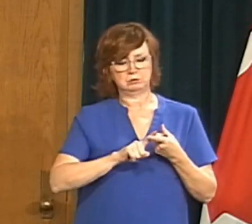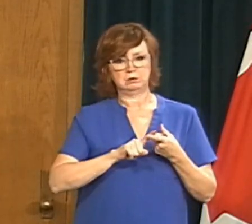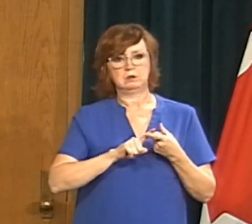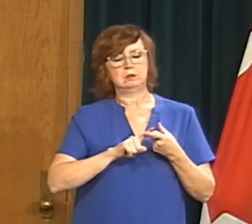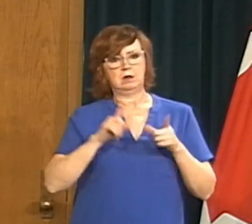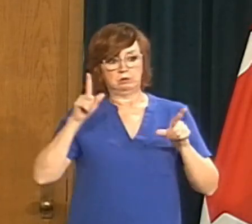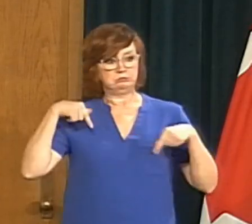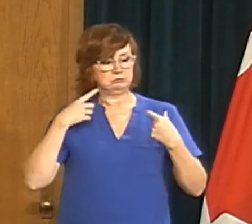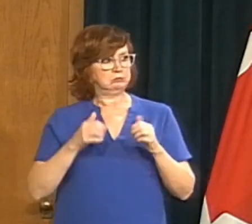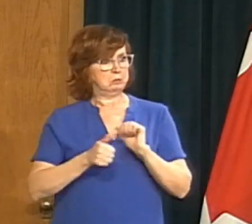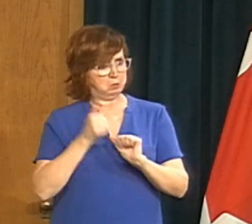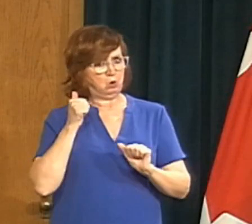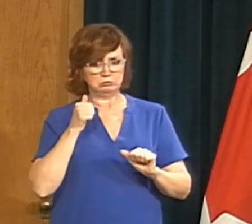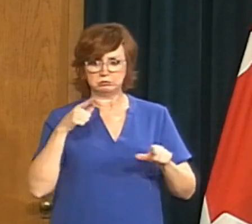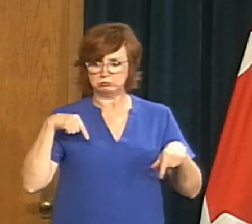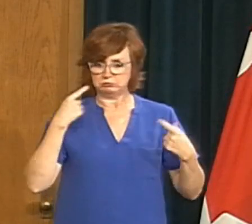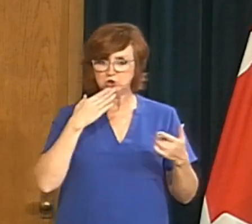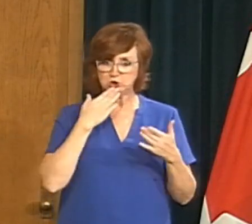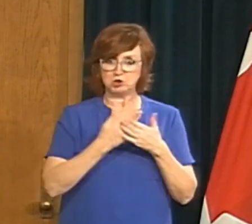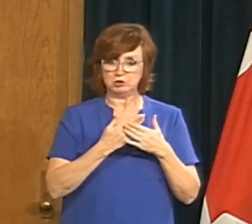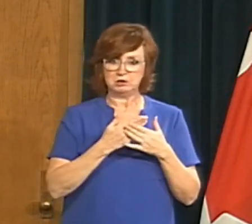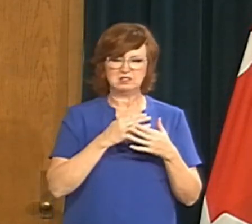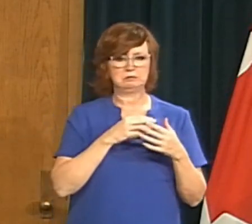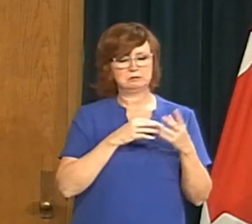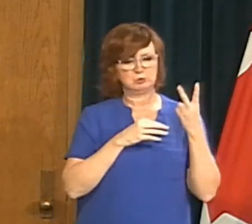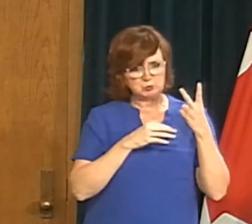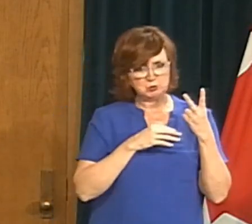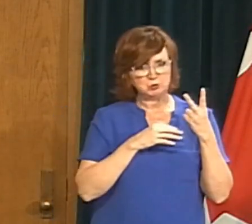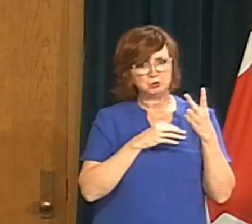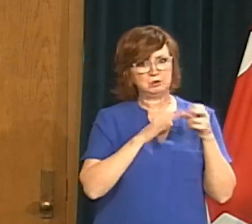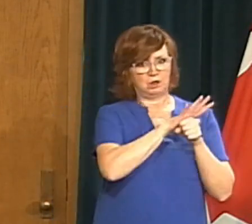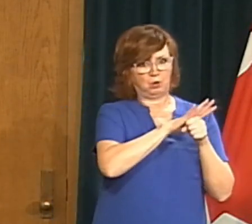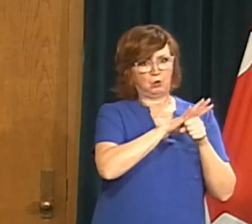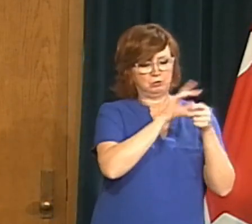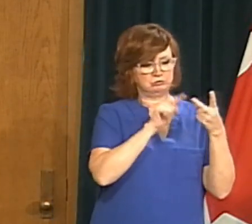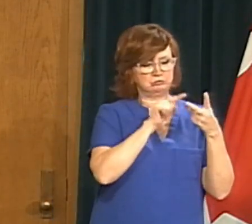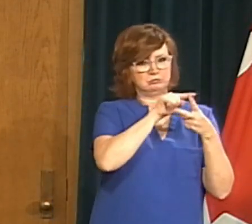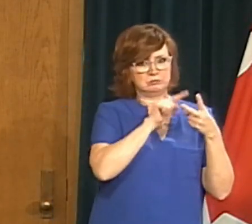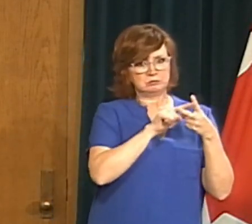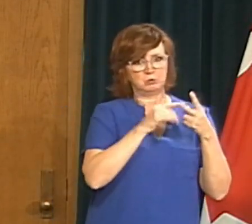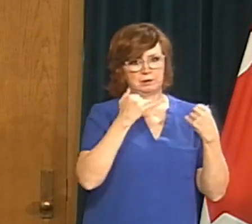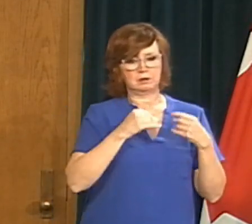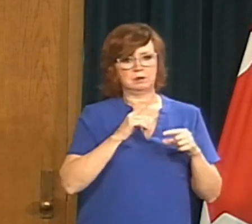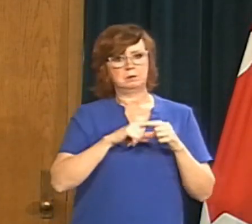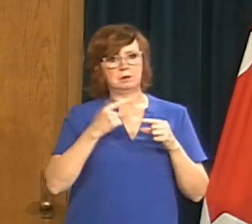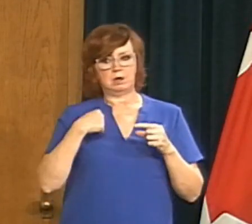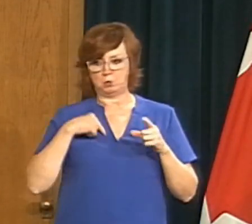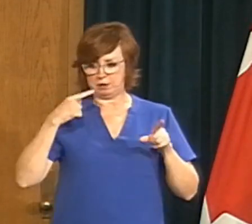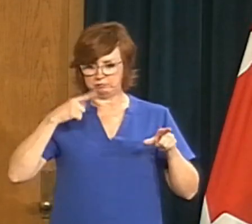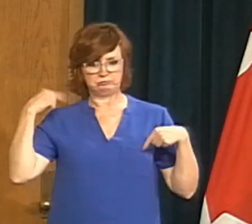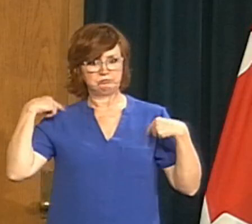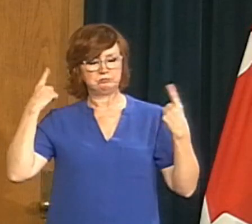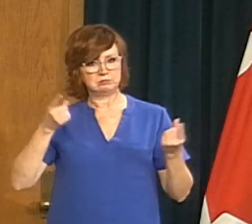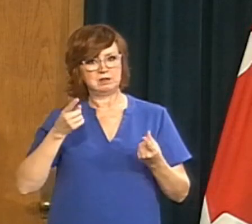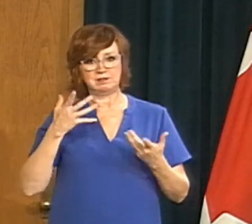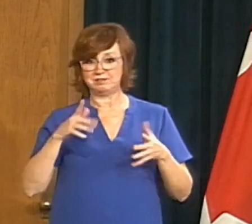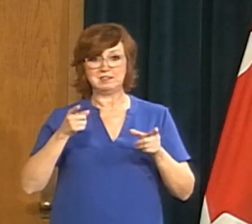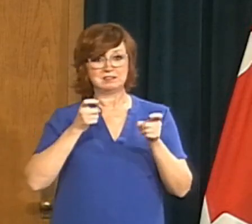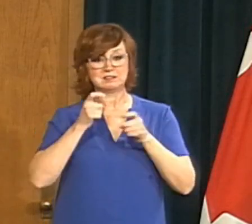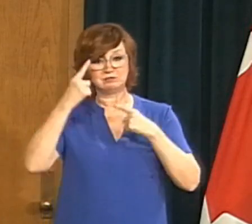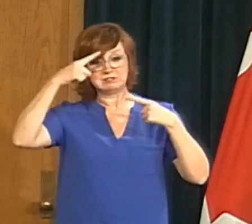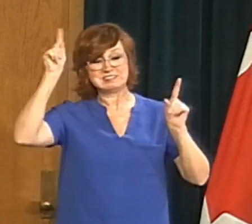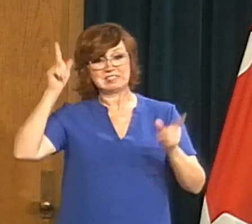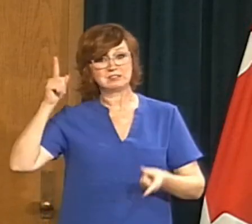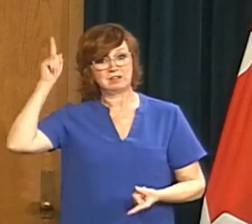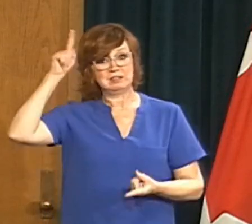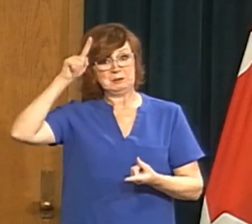community outside of 2 instances at present. We have been able to control the spread of this virus in the province. So we are confident in the measures